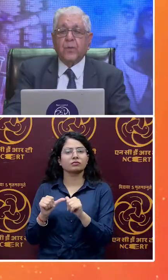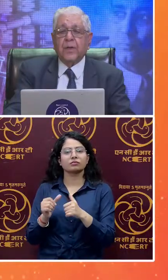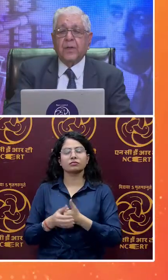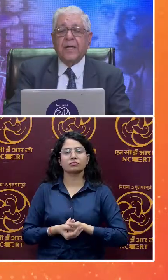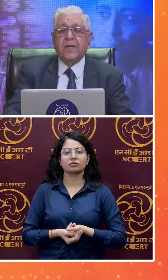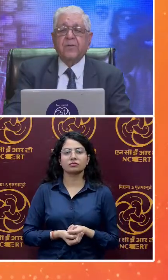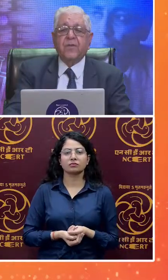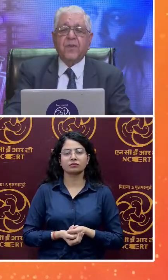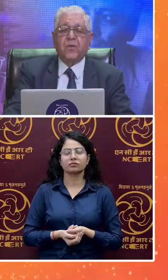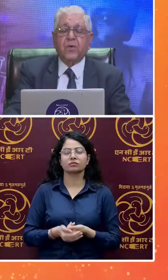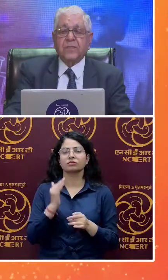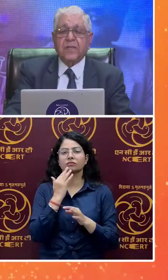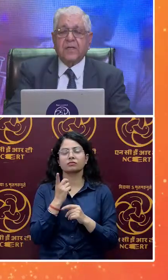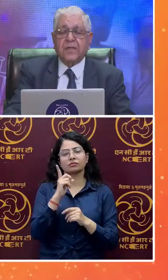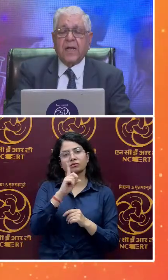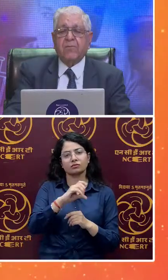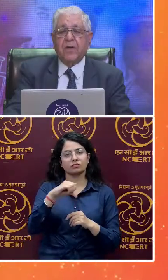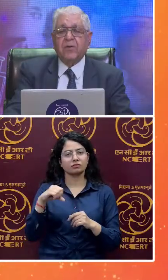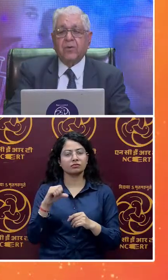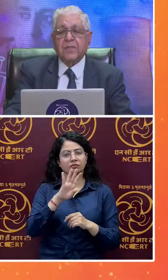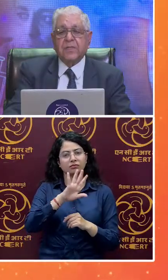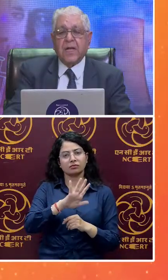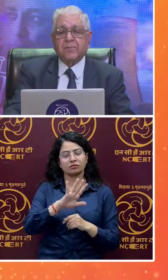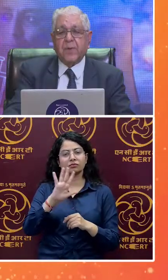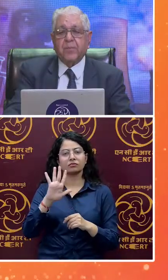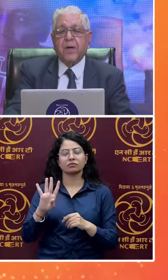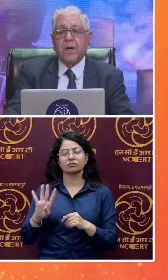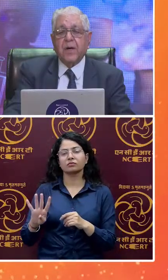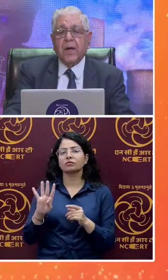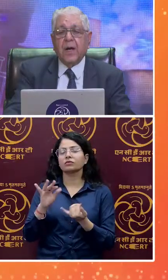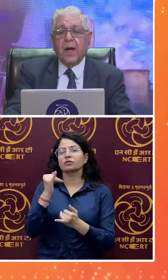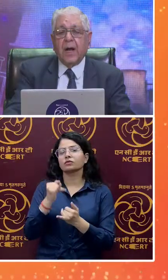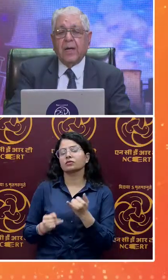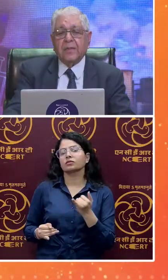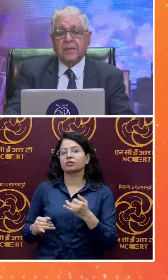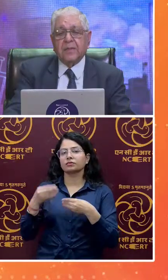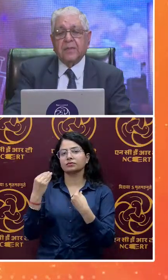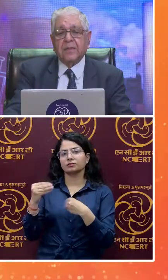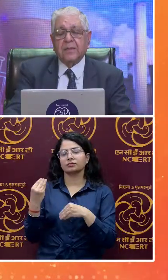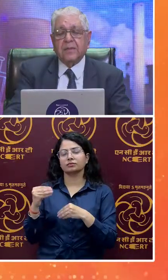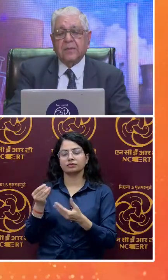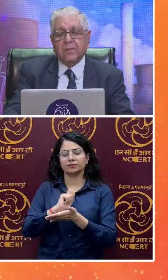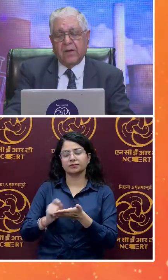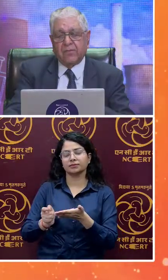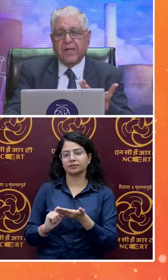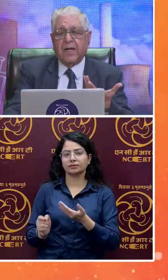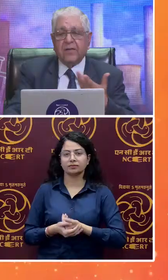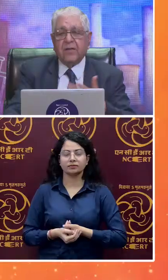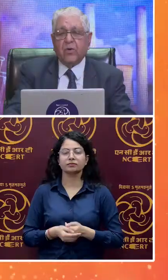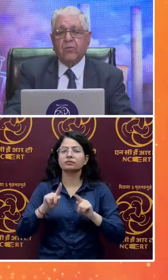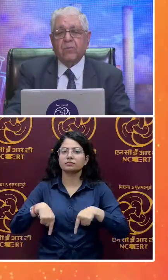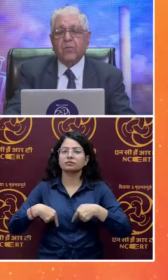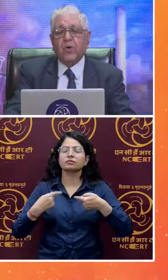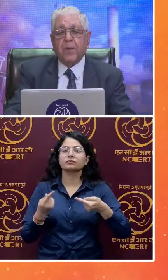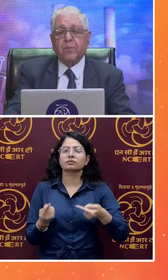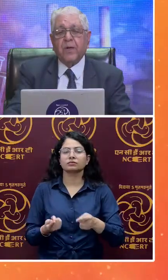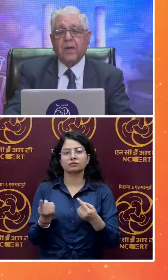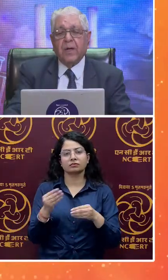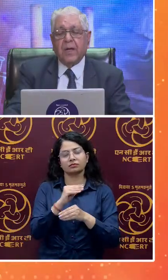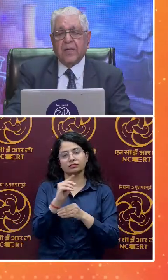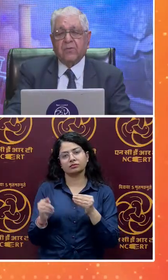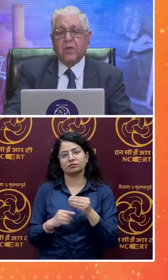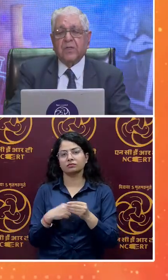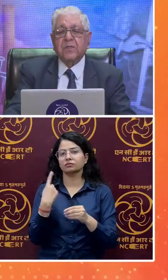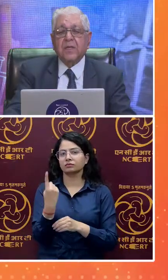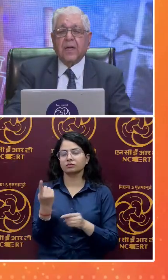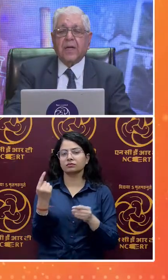so, in 1954 is the time when he wrote his last paper, and after that he wrote one more paper,